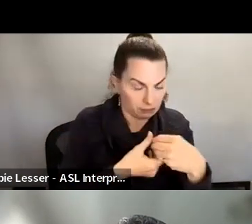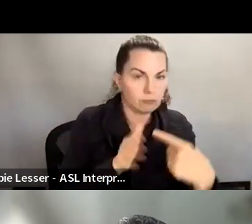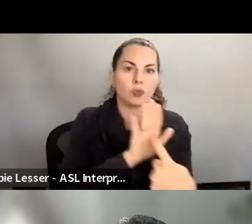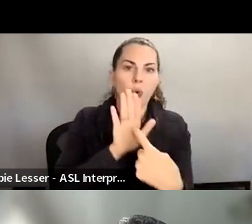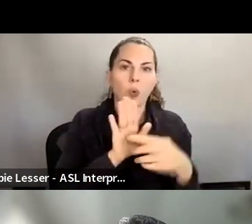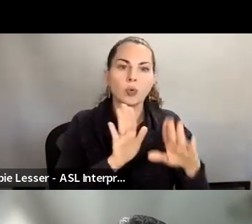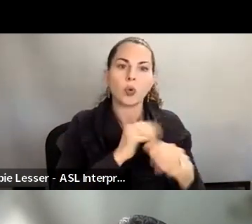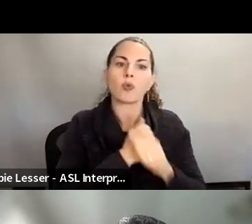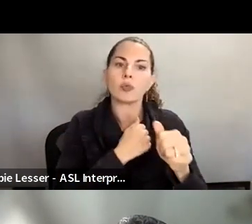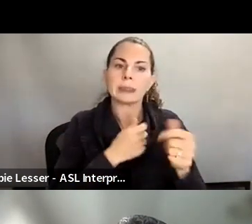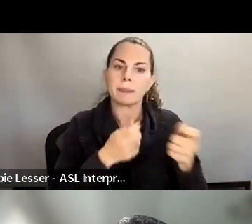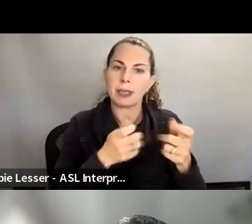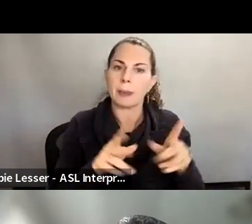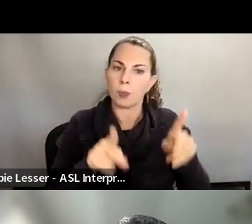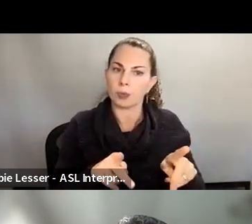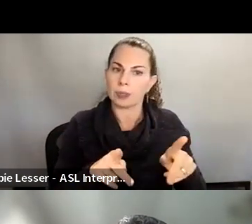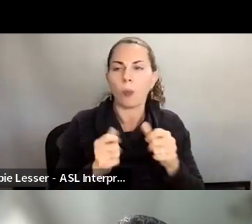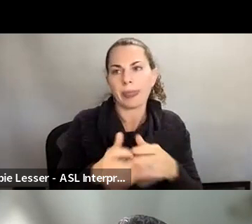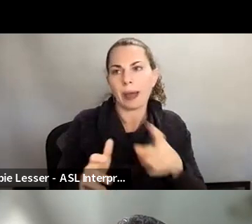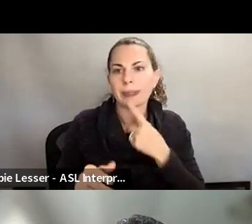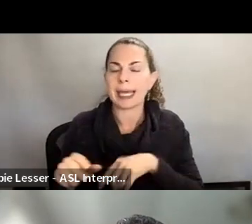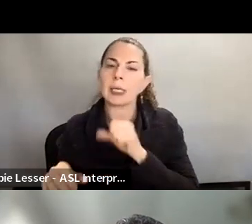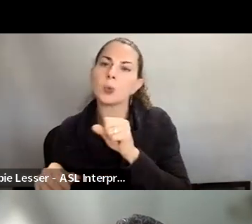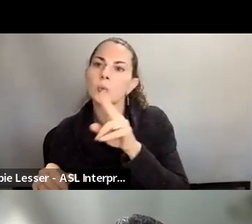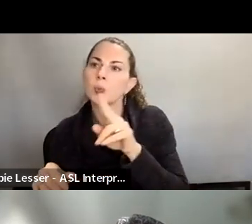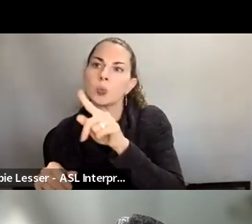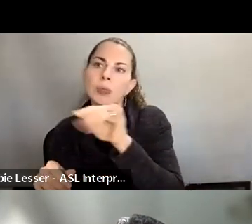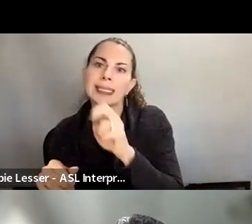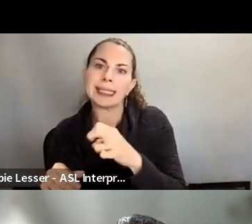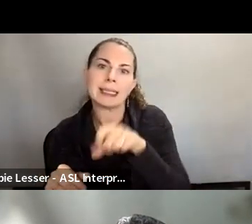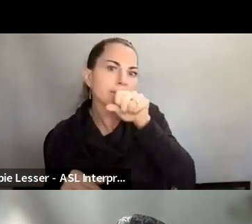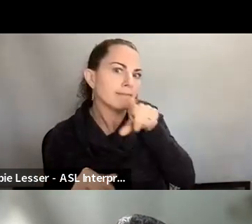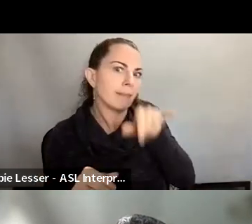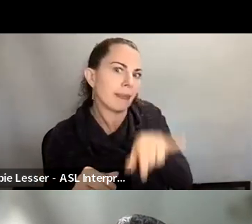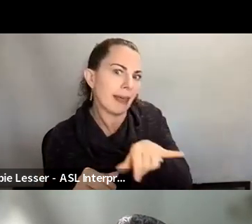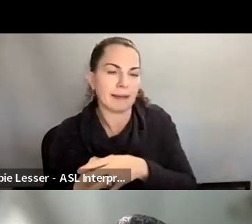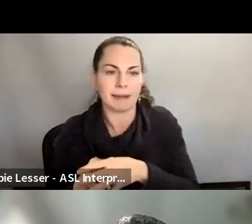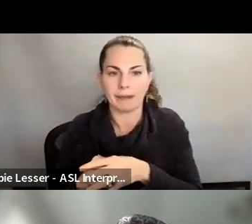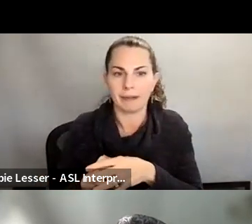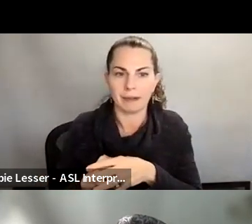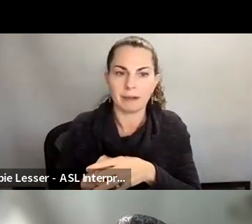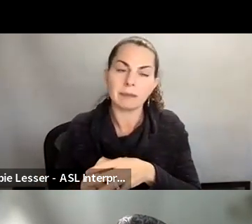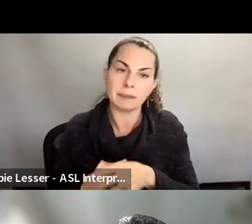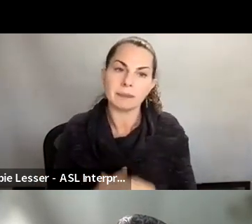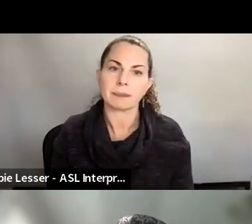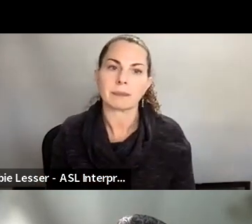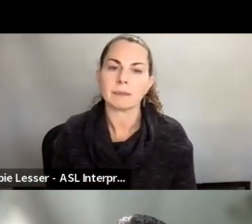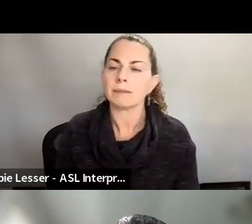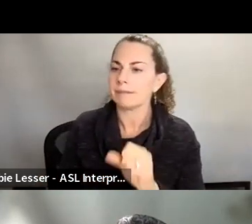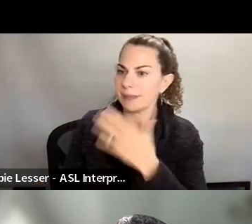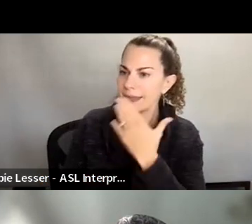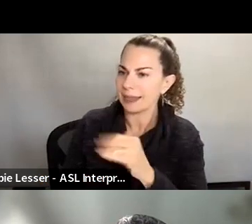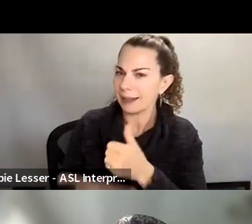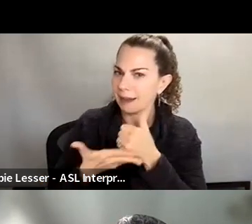to your risk person without saying, you know, Susie in environmental services told me this. Thanks. That's really